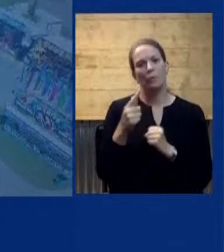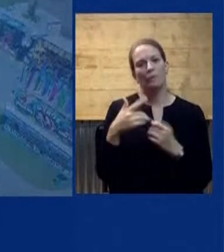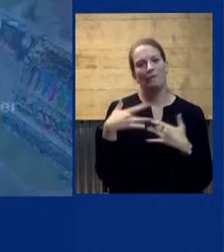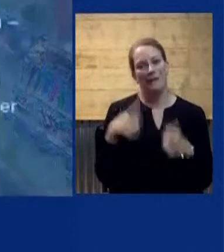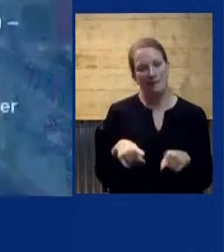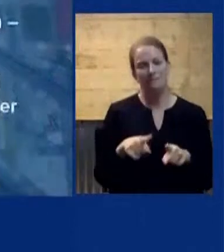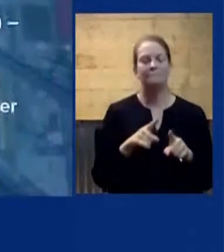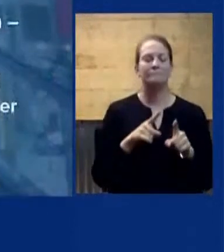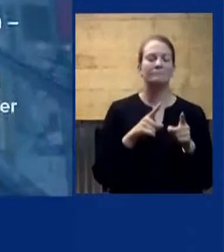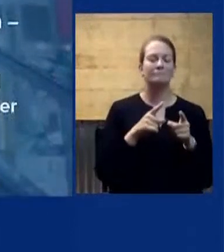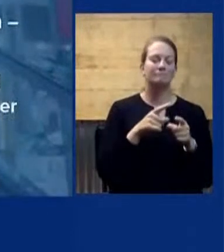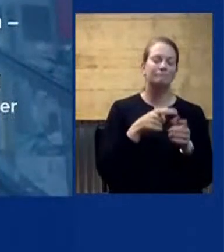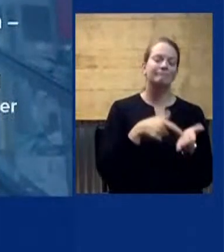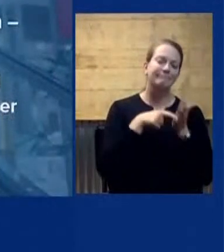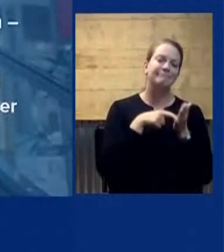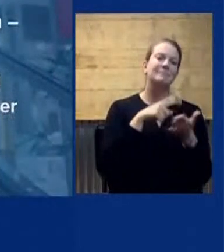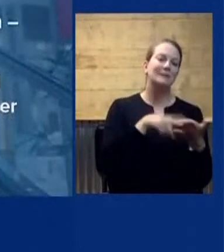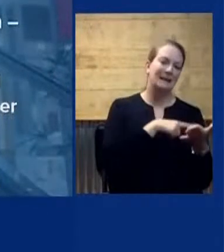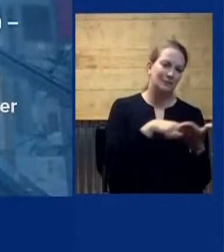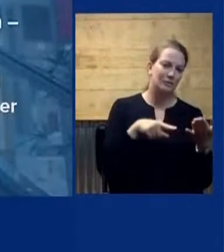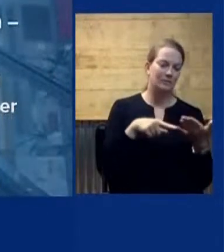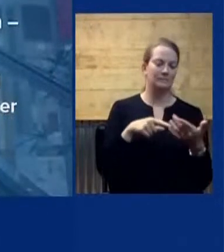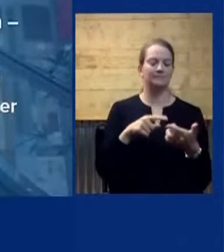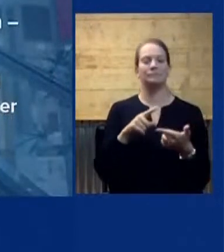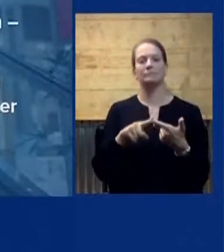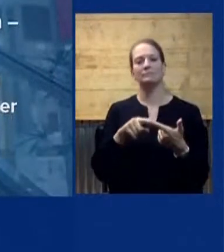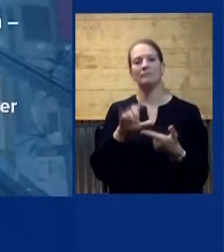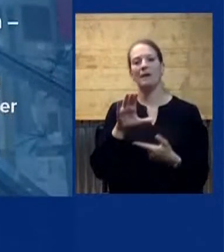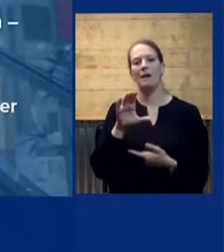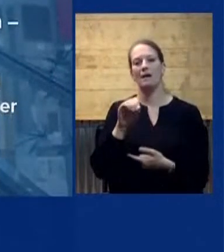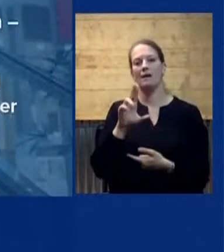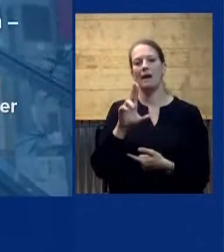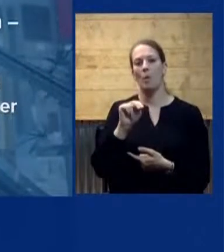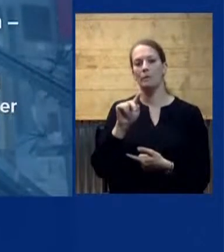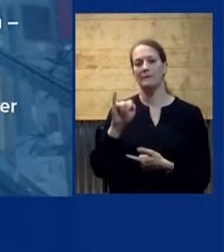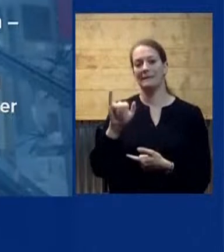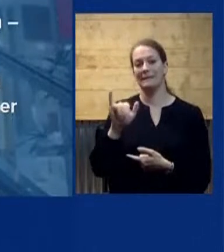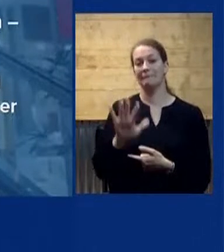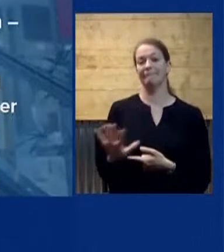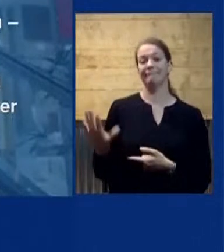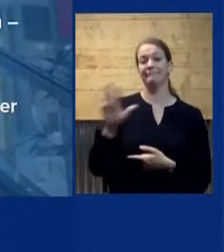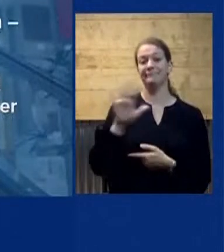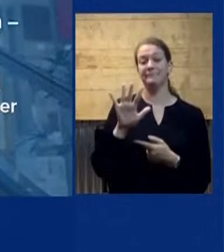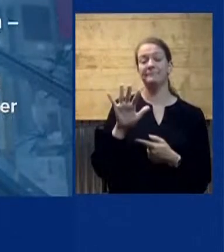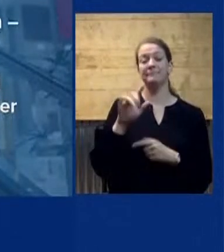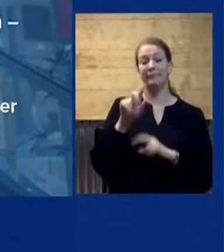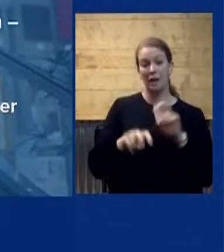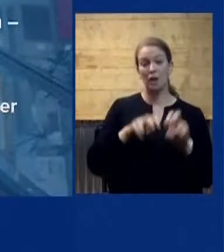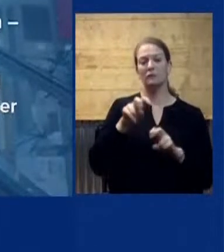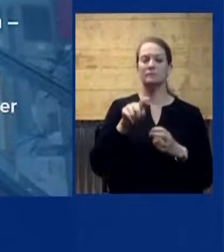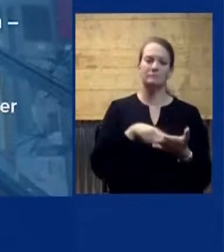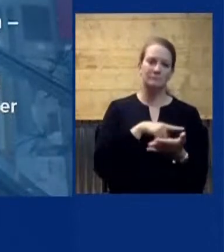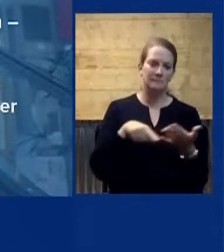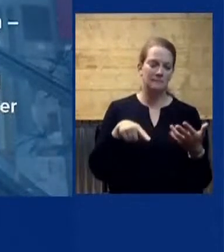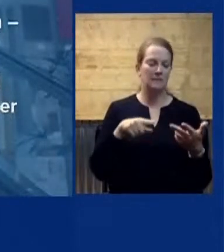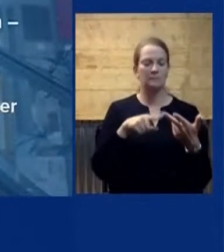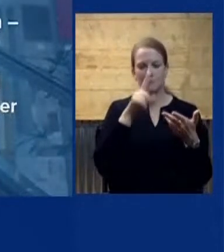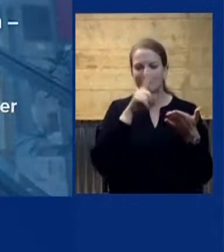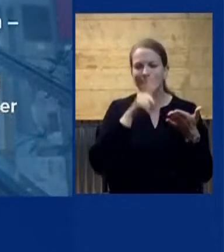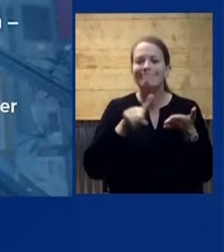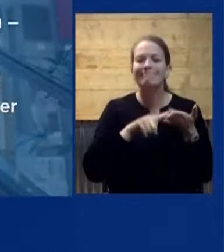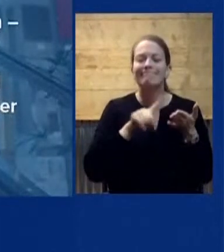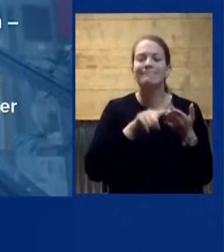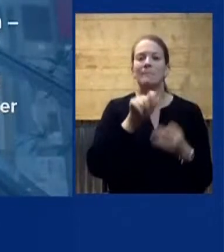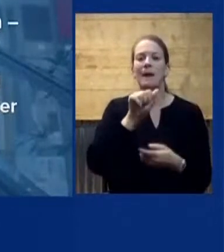also going to be canceling county fairs. We've had a lot of consultation and done work on air filtration. There are air